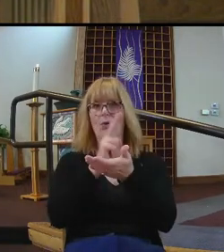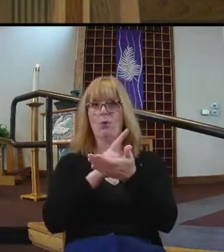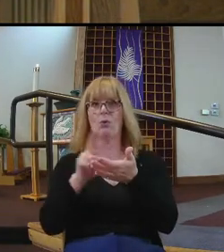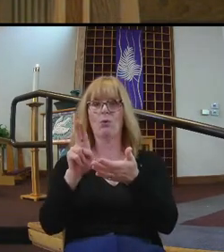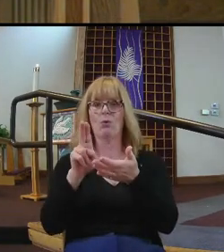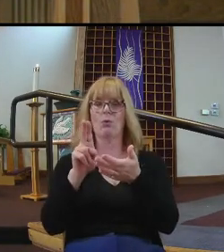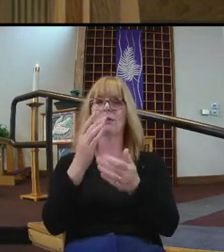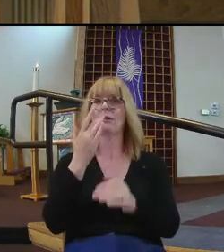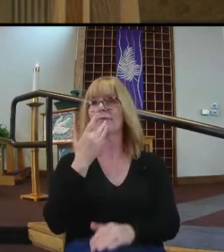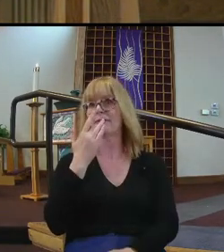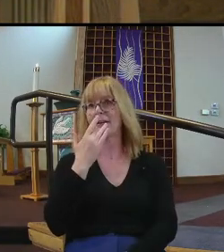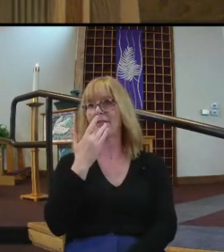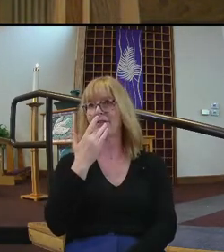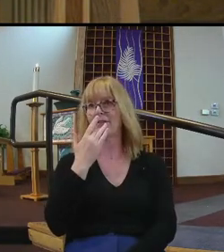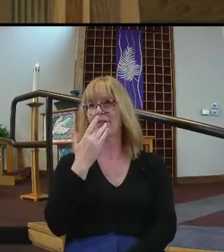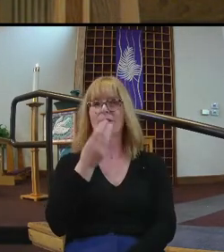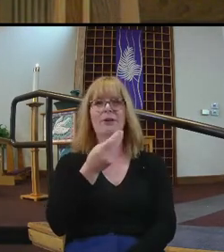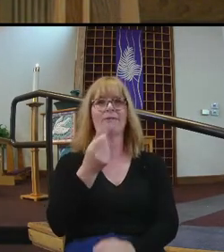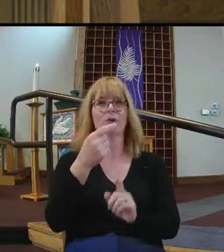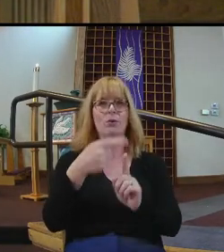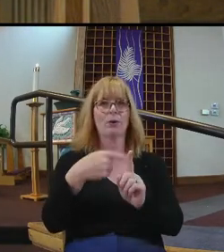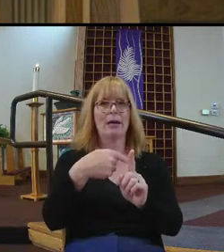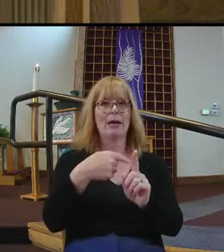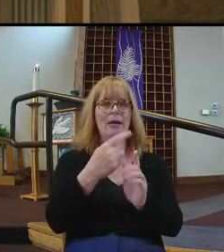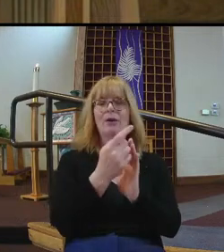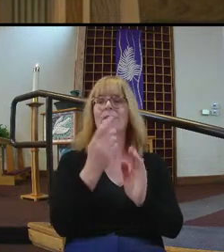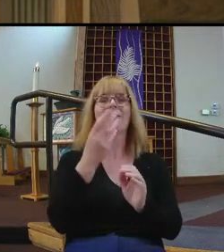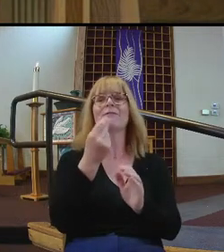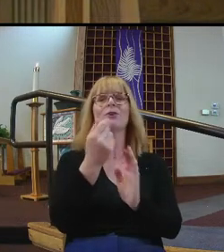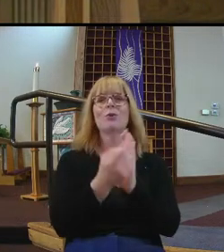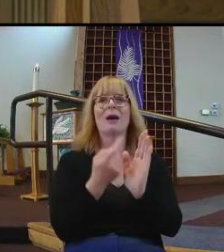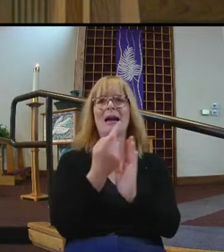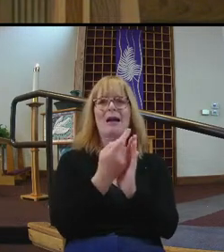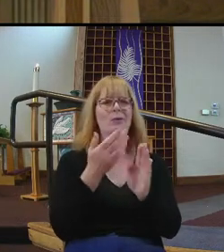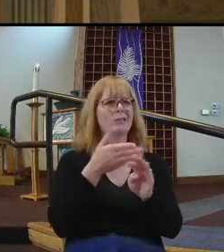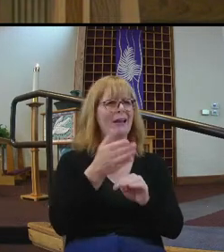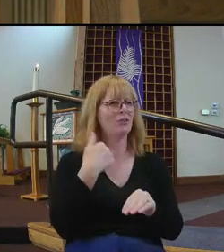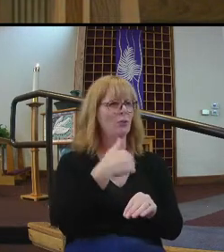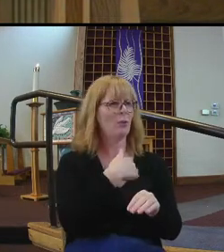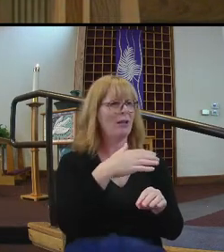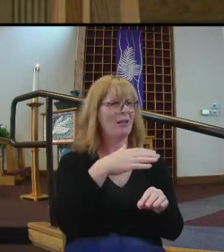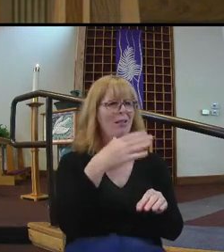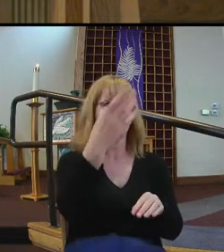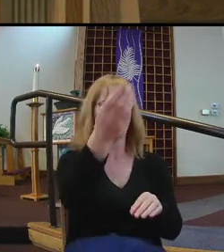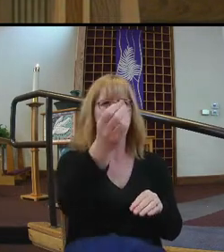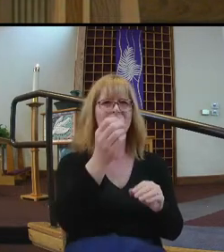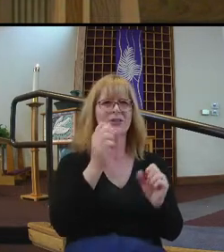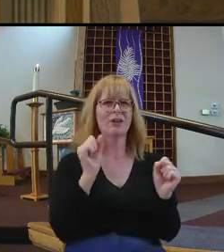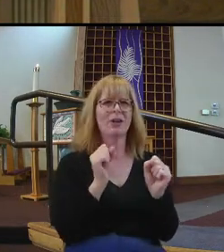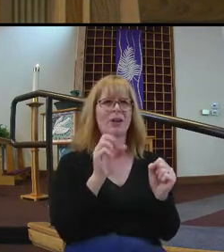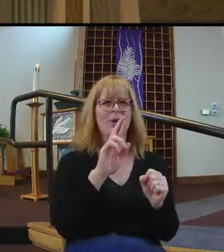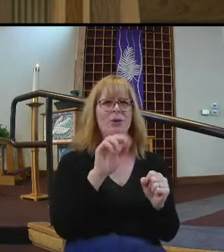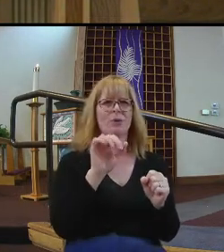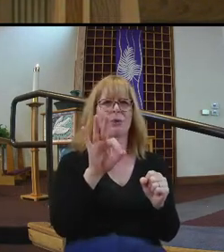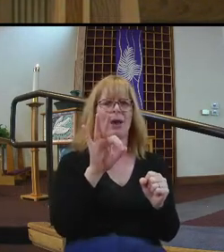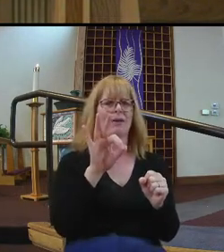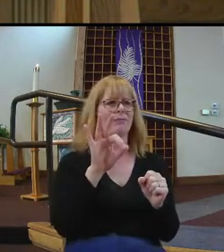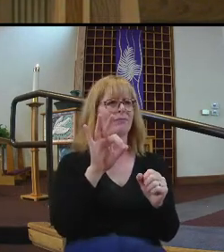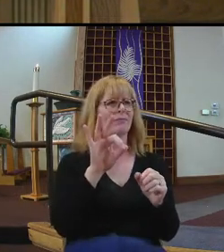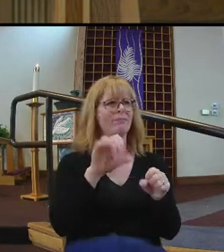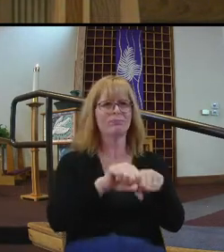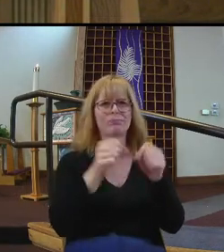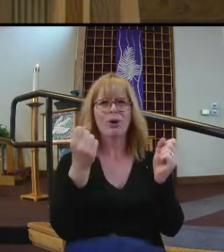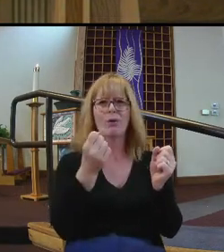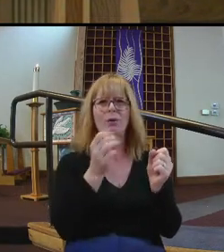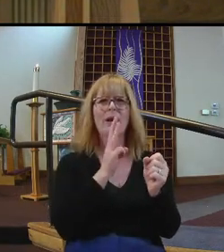day, the refrigerator sprung a leak and water sprayed in the house until workmen